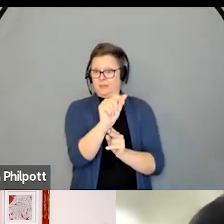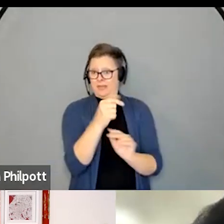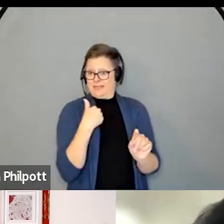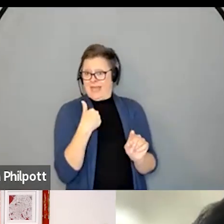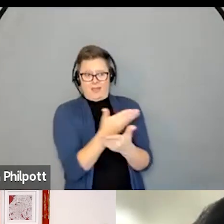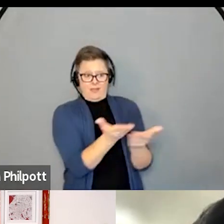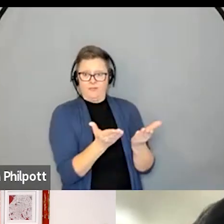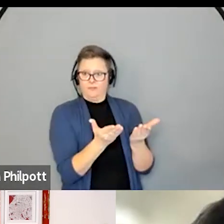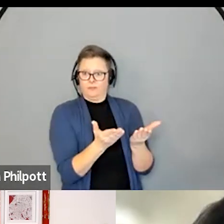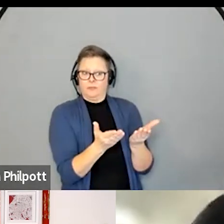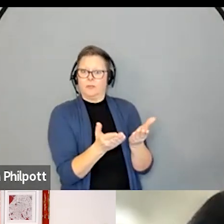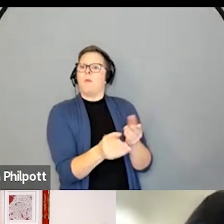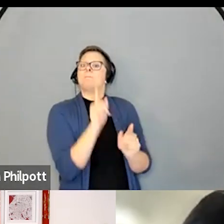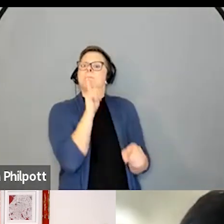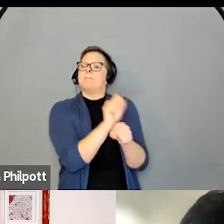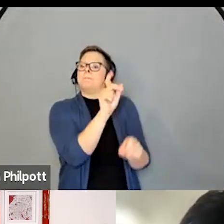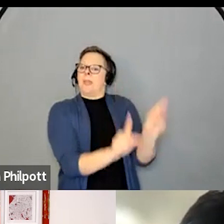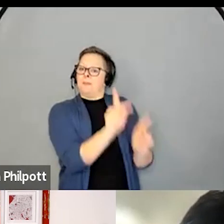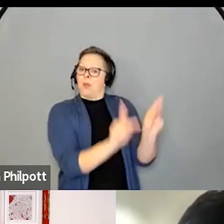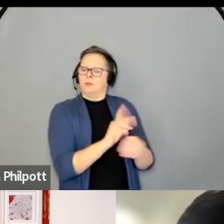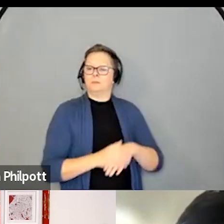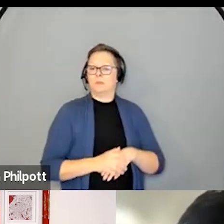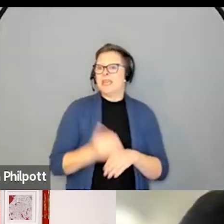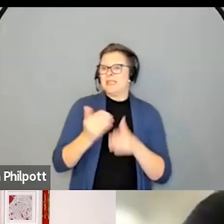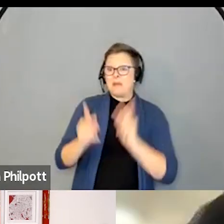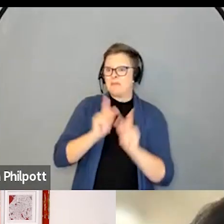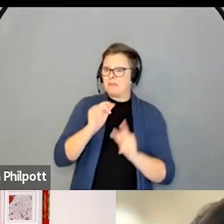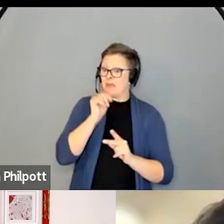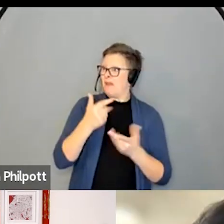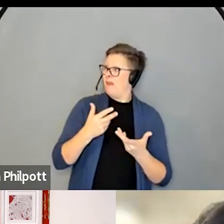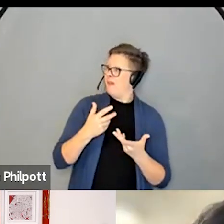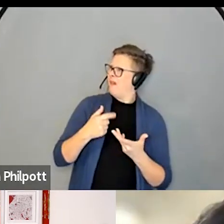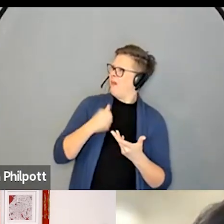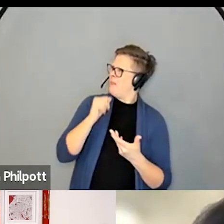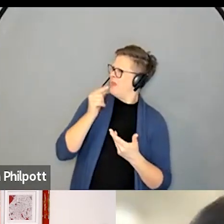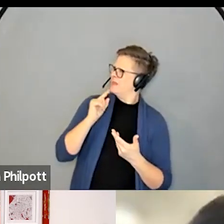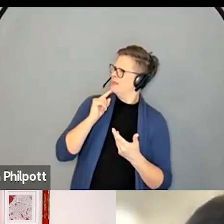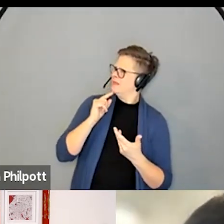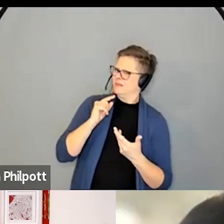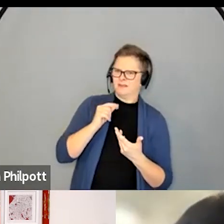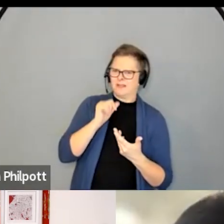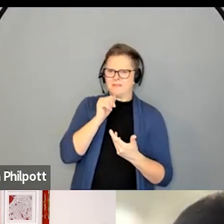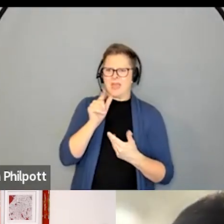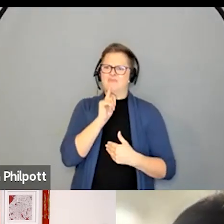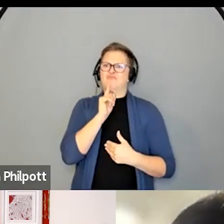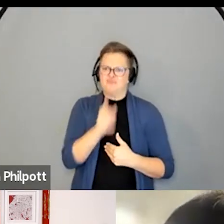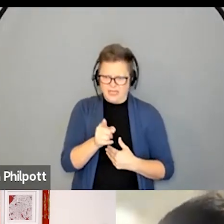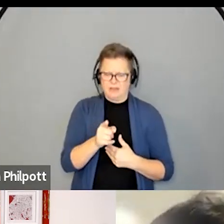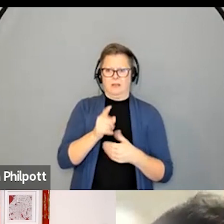as people, not being taken seriously. And just a final one here, the company just